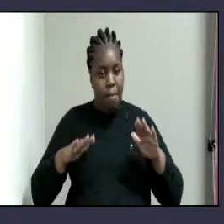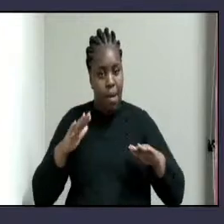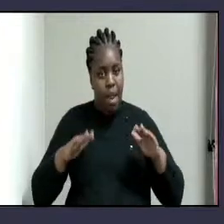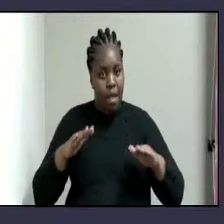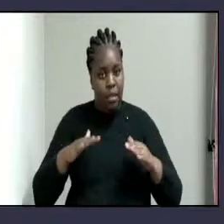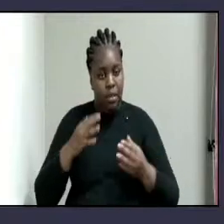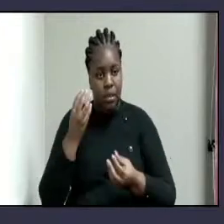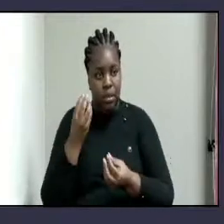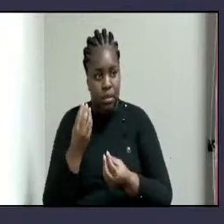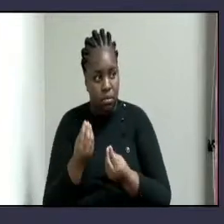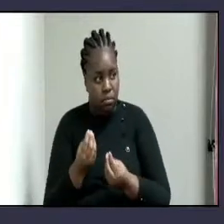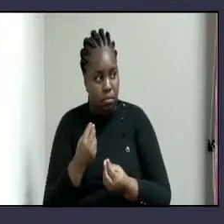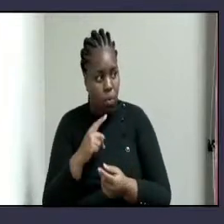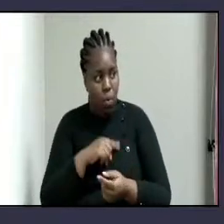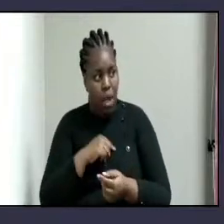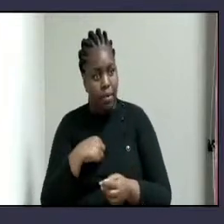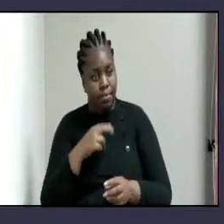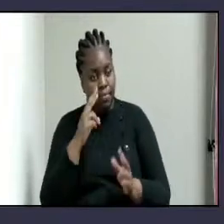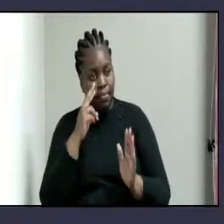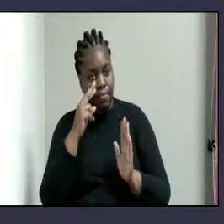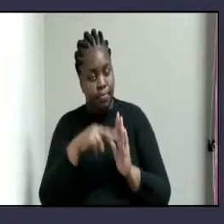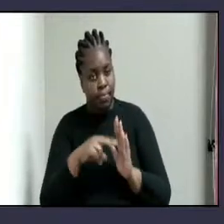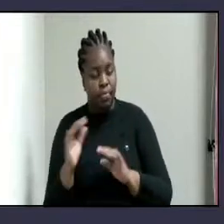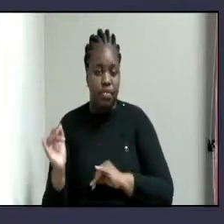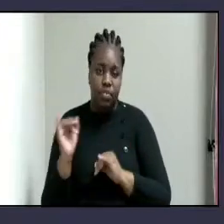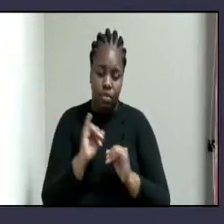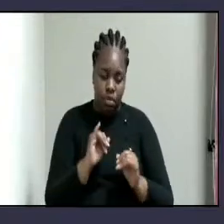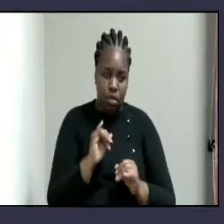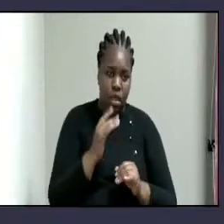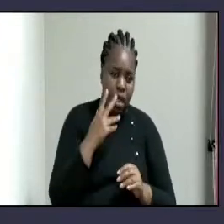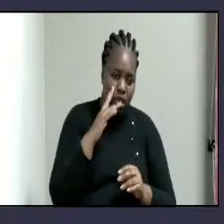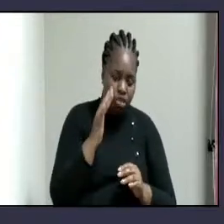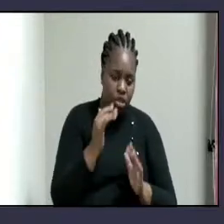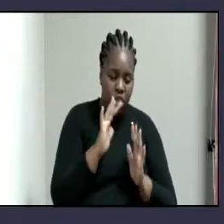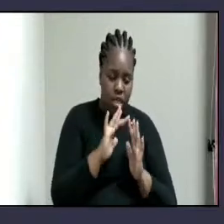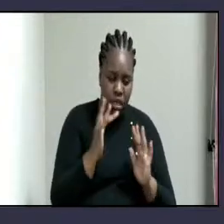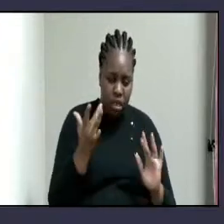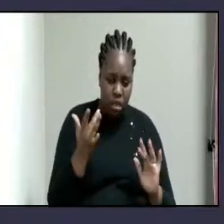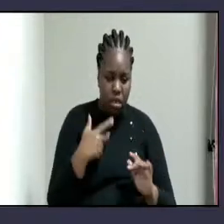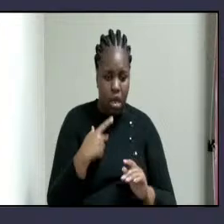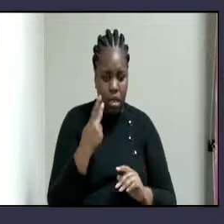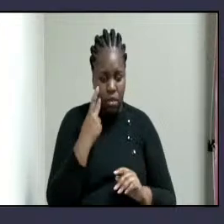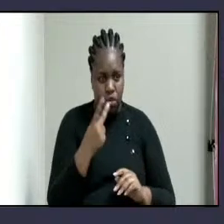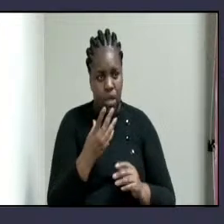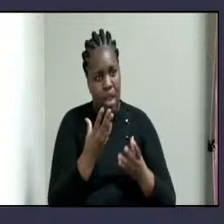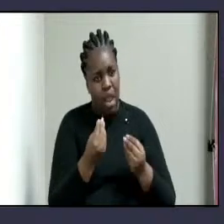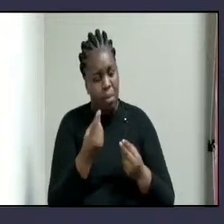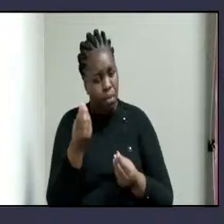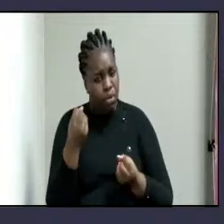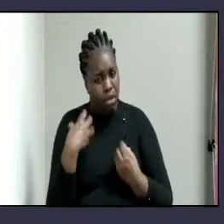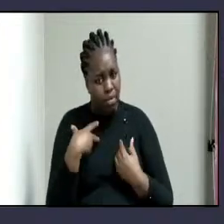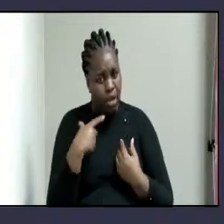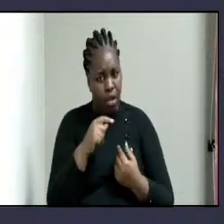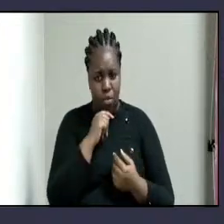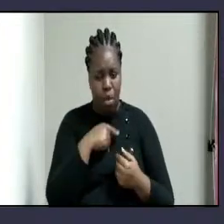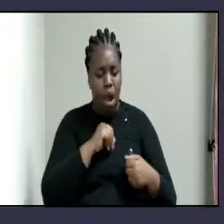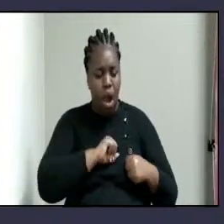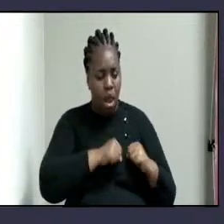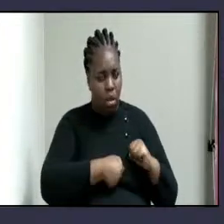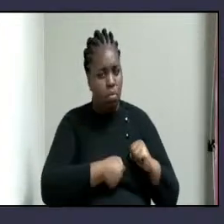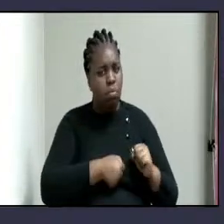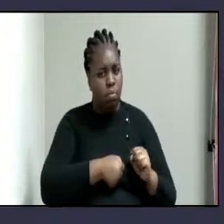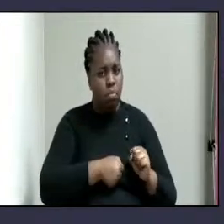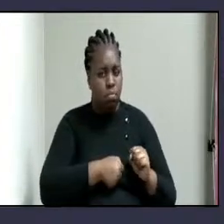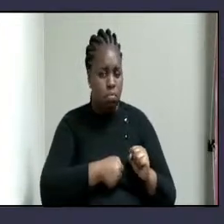the children? When I read the invitation and then I went to the internet, I checked the the states that they provided. I was heartbroken, to